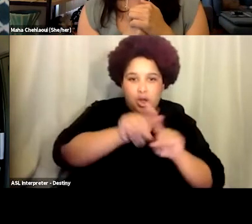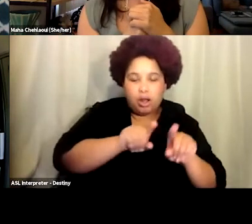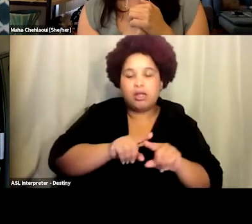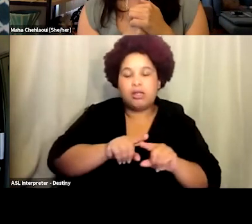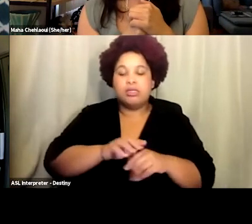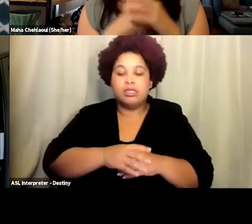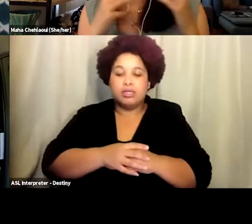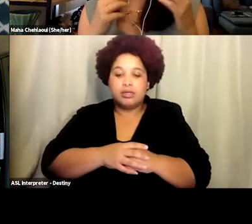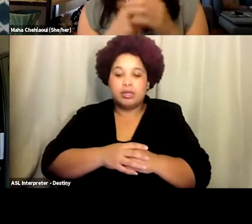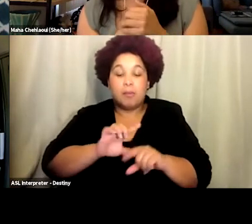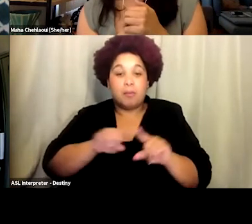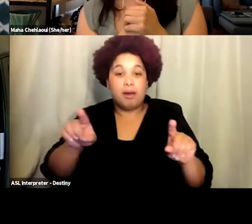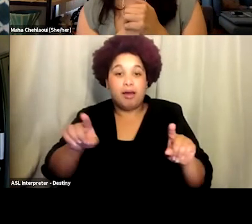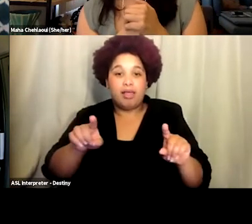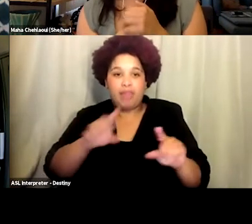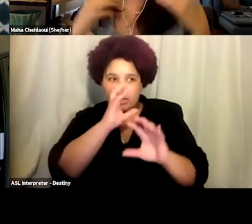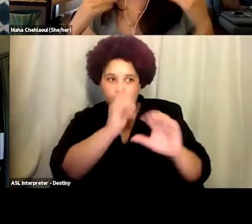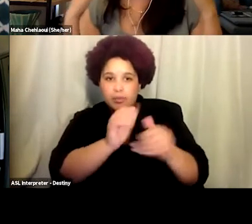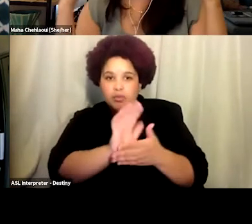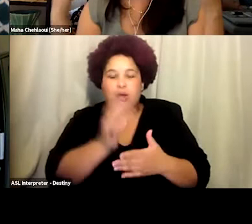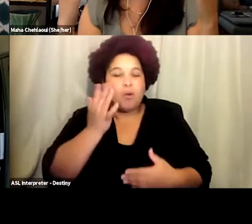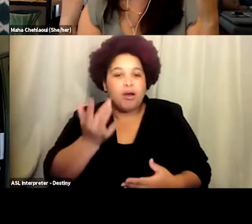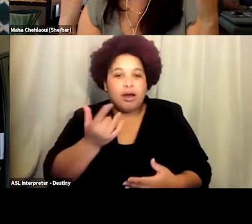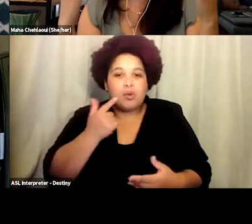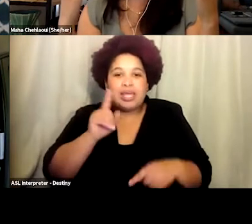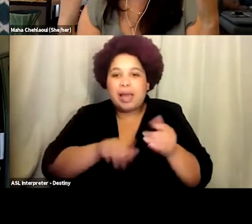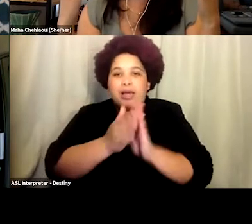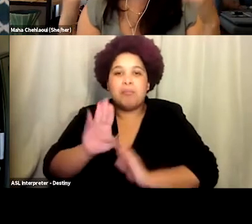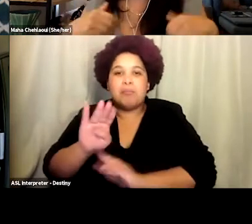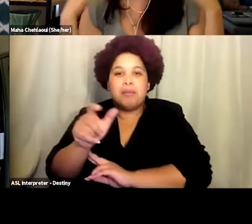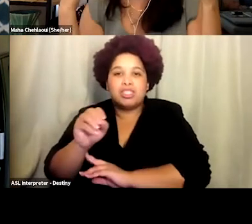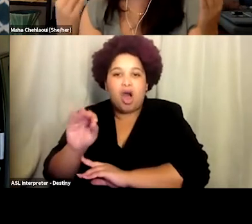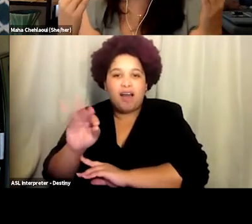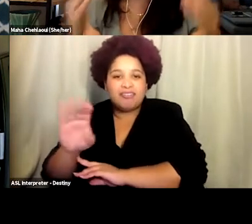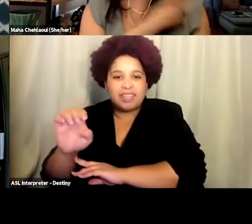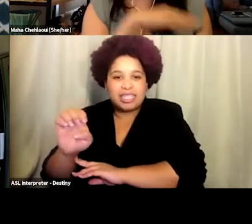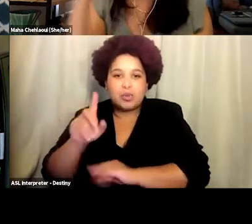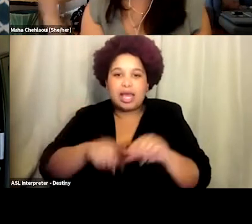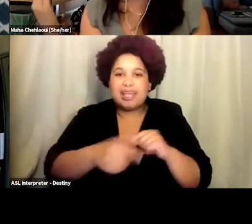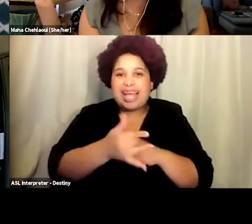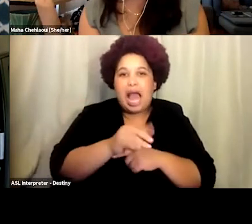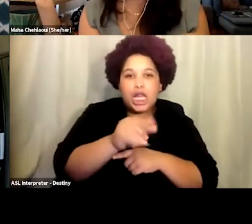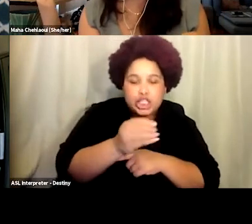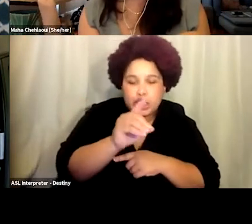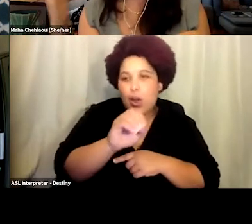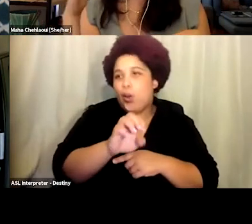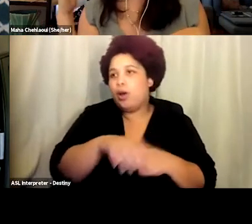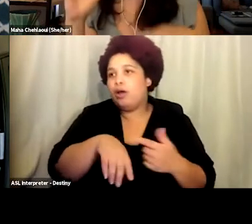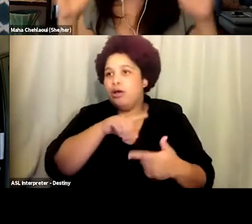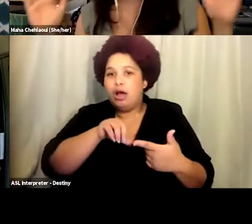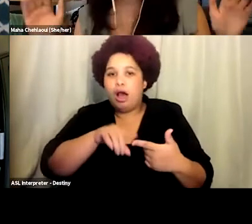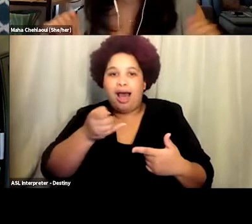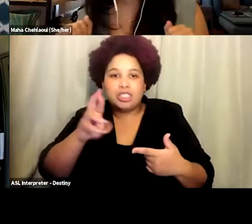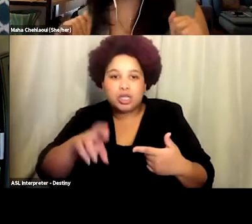But the box office draw thing irks me because we cannot become box office draws. We cannot become a Gal Gadot. We cannot become